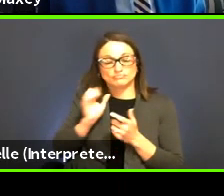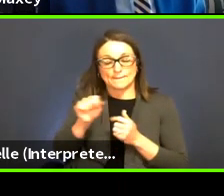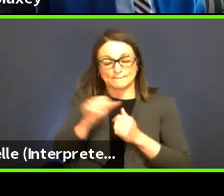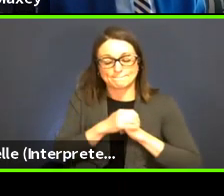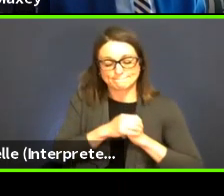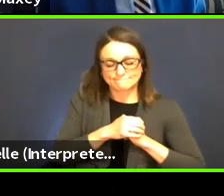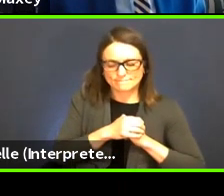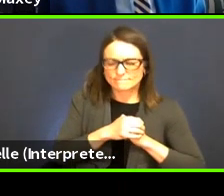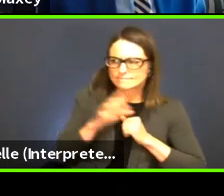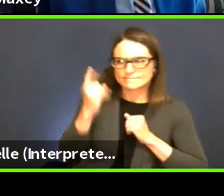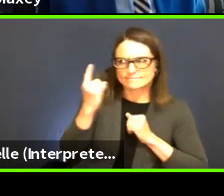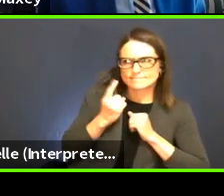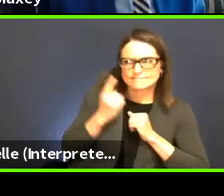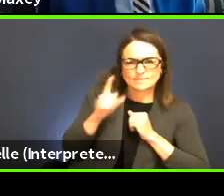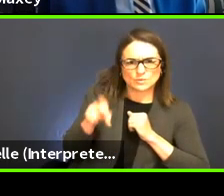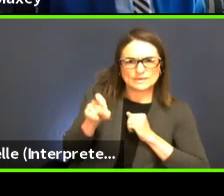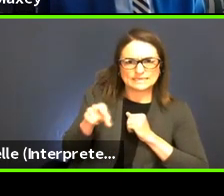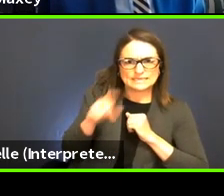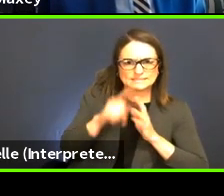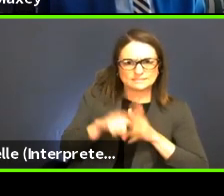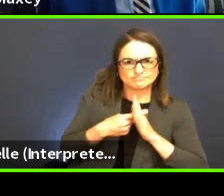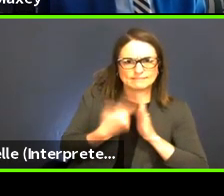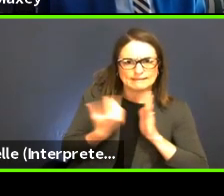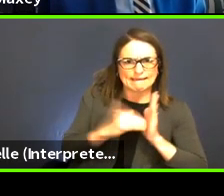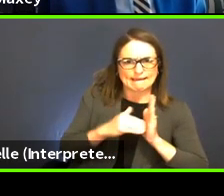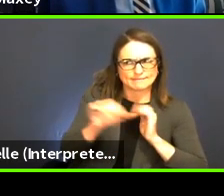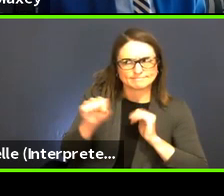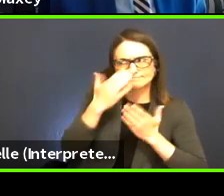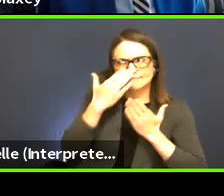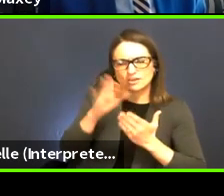certainly consider bringing that back. Thank you for that input.